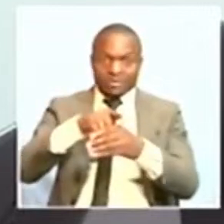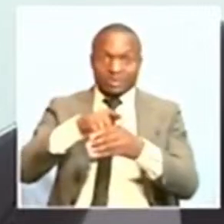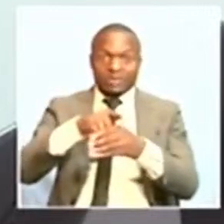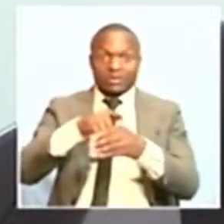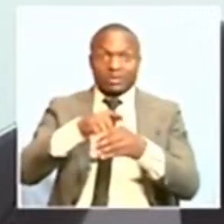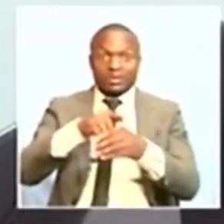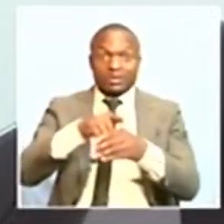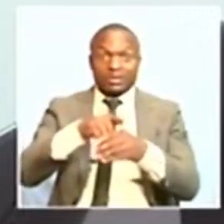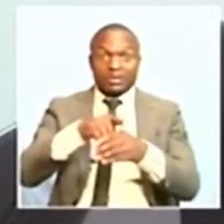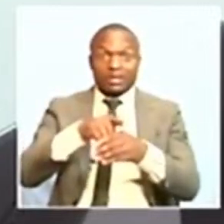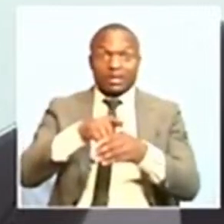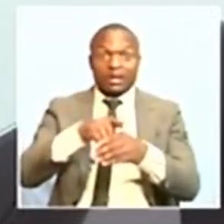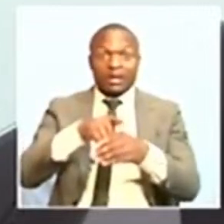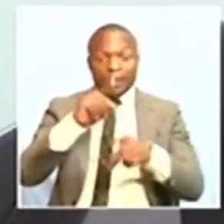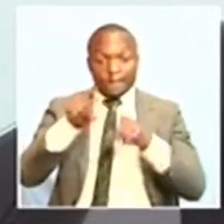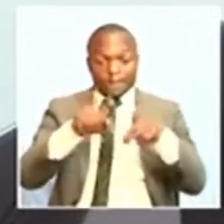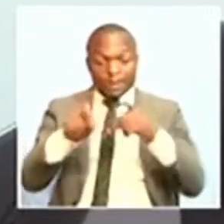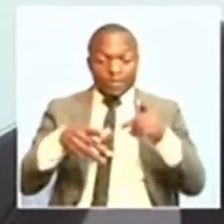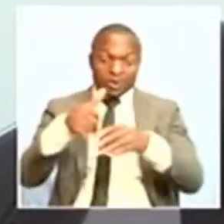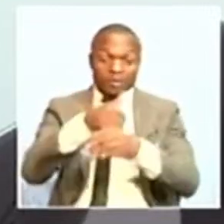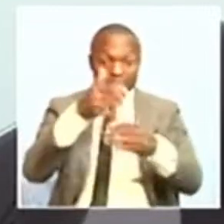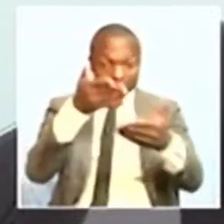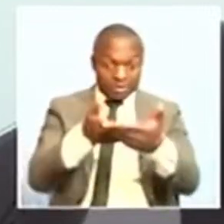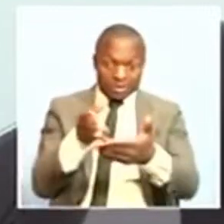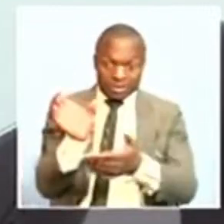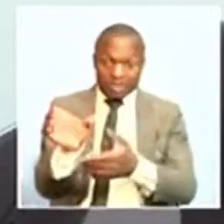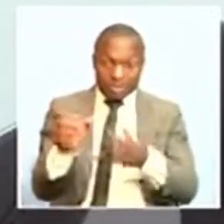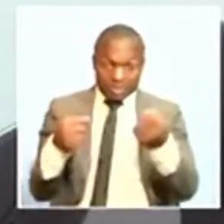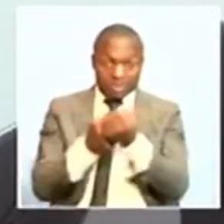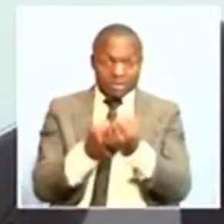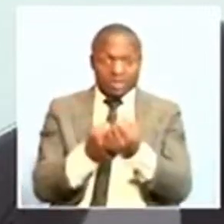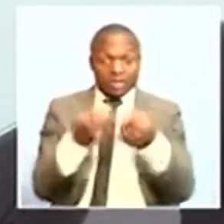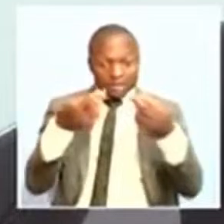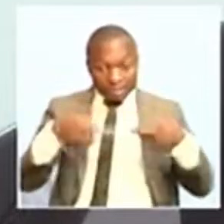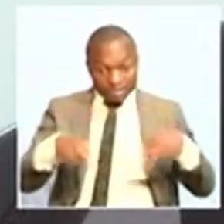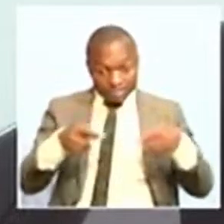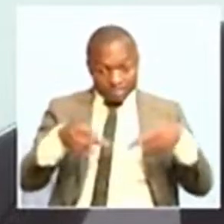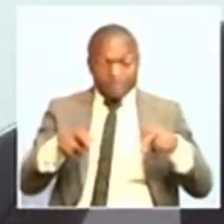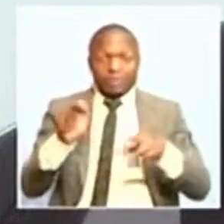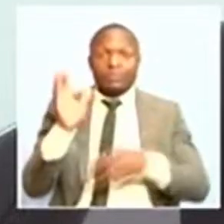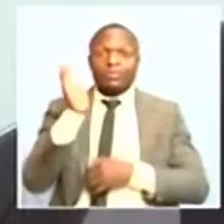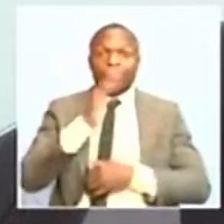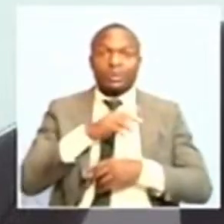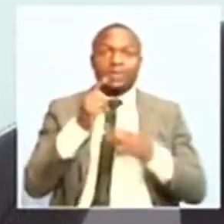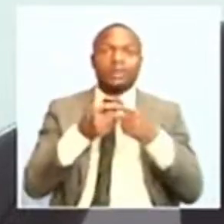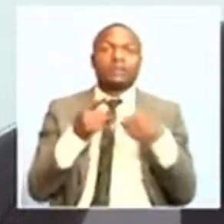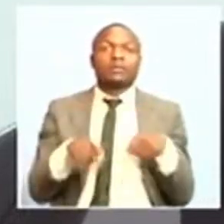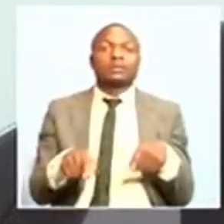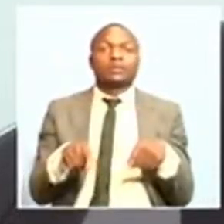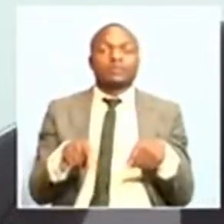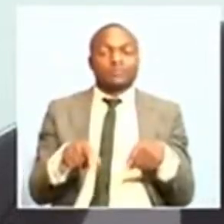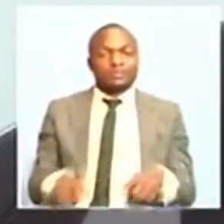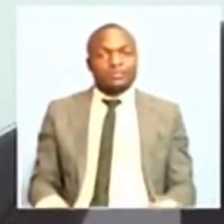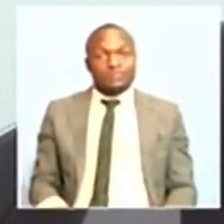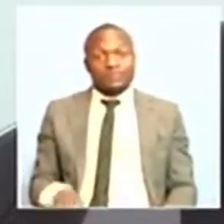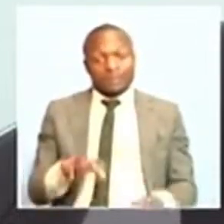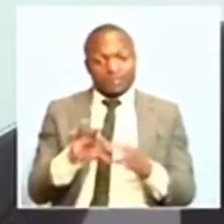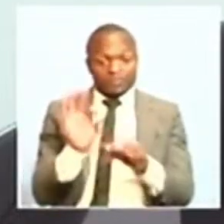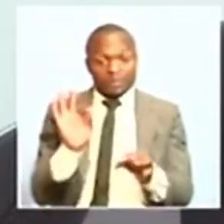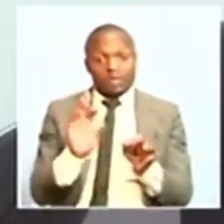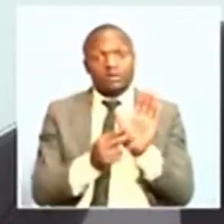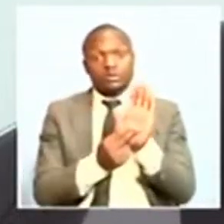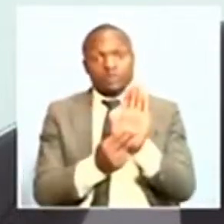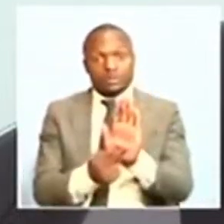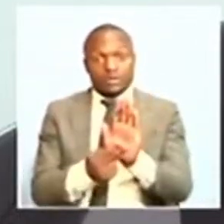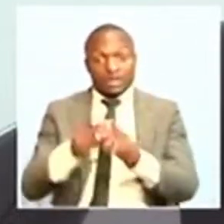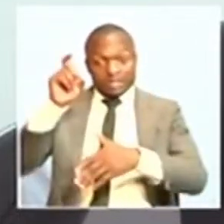this industry. And this is backed by a study that was undertaken where the findings revealed